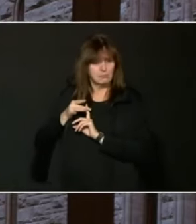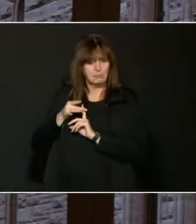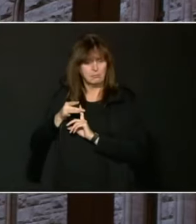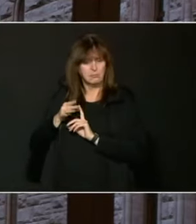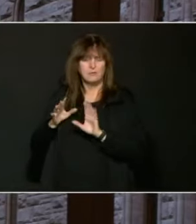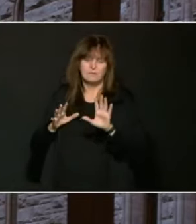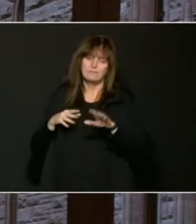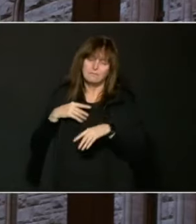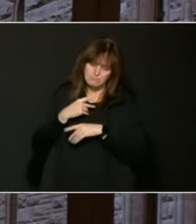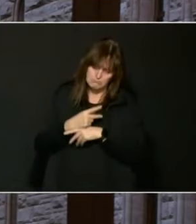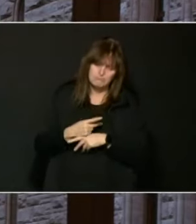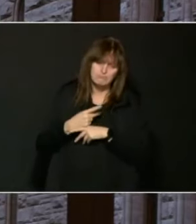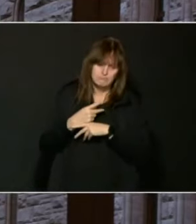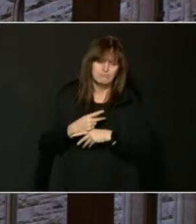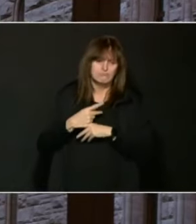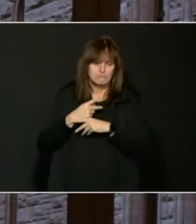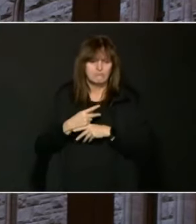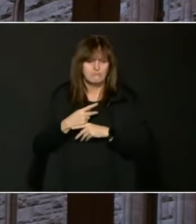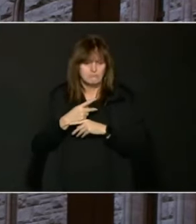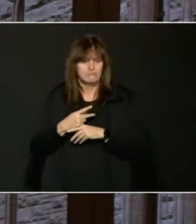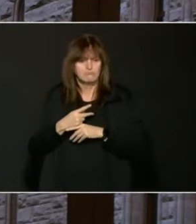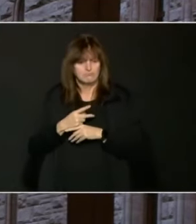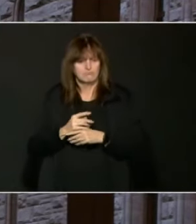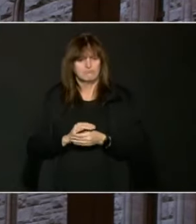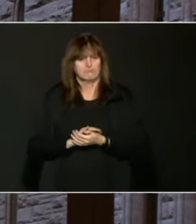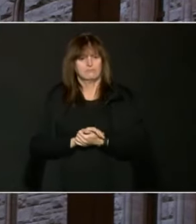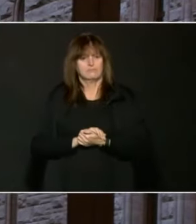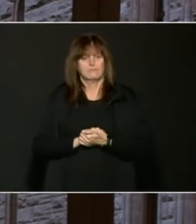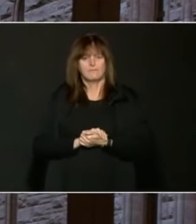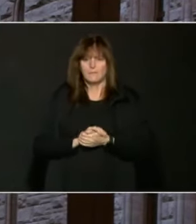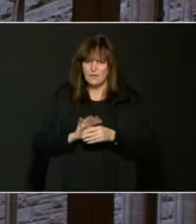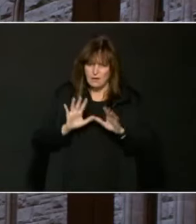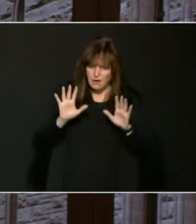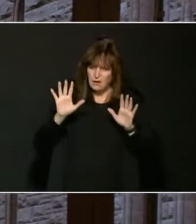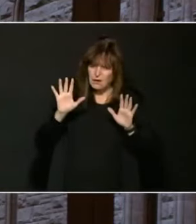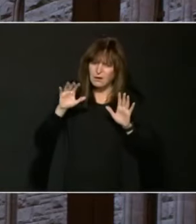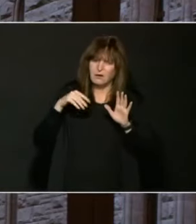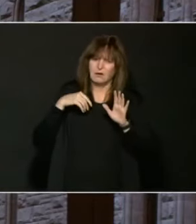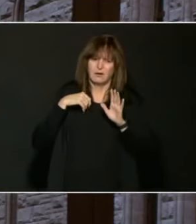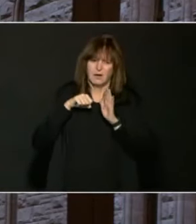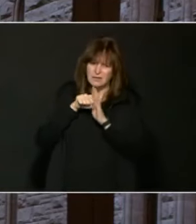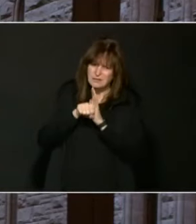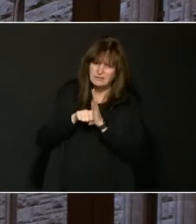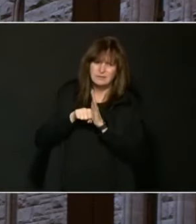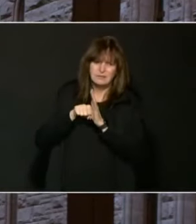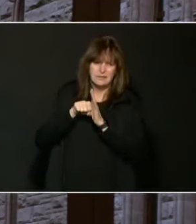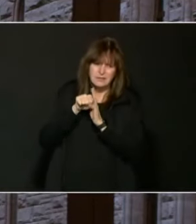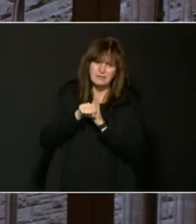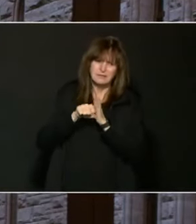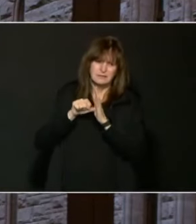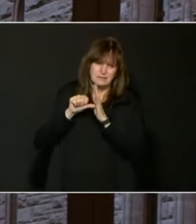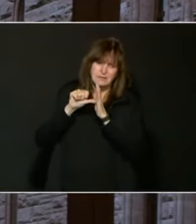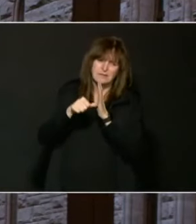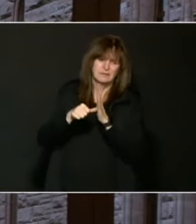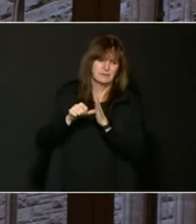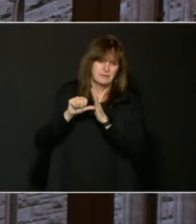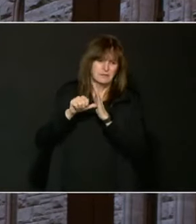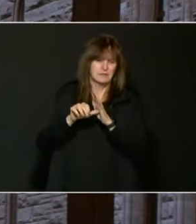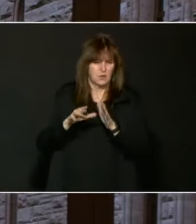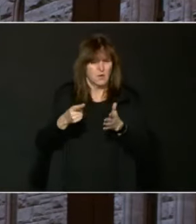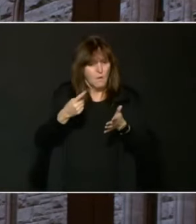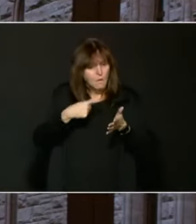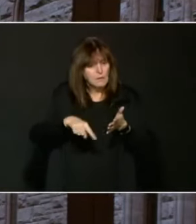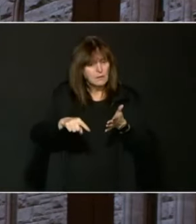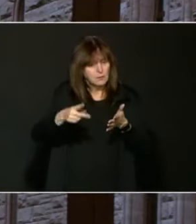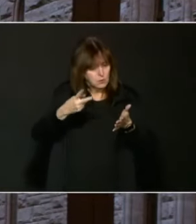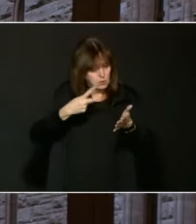careful. So we want to emphasize that as we move forward in these next few weeks. It's just going to be very an